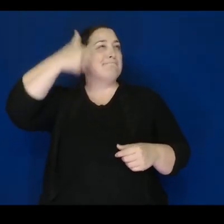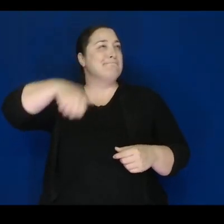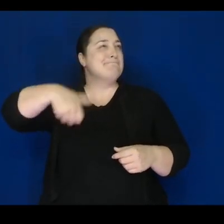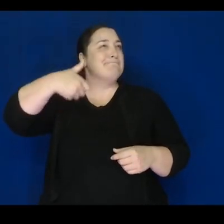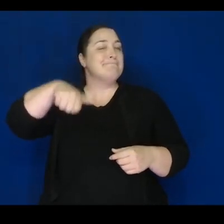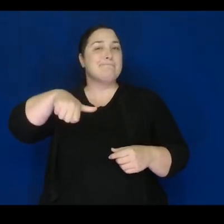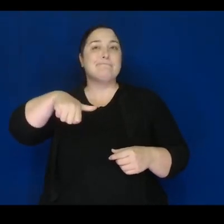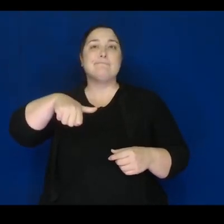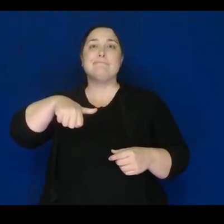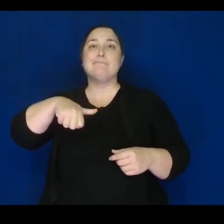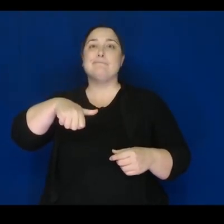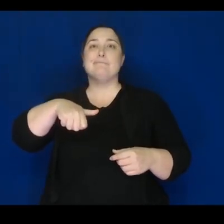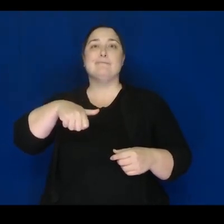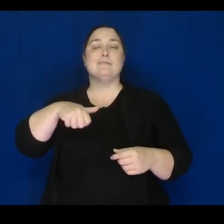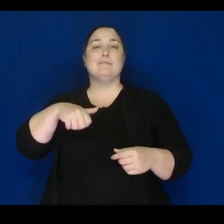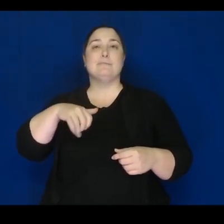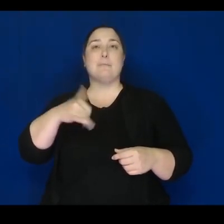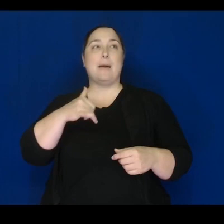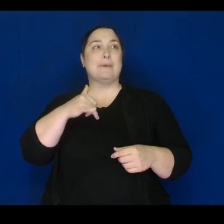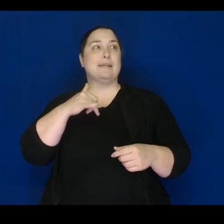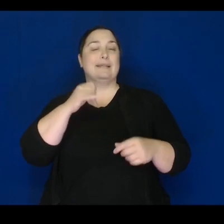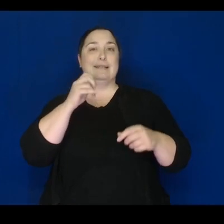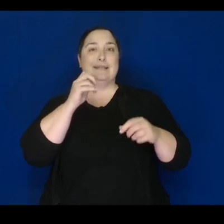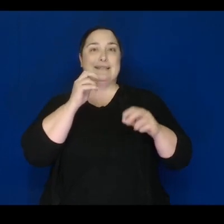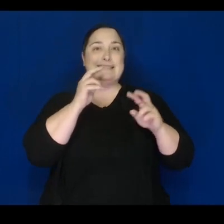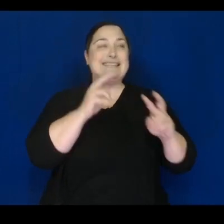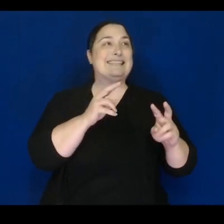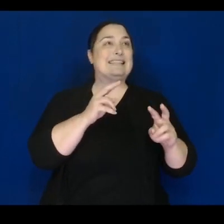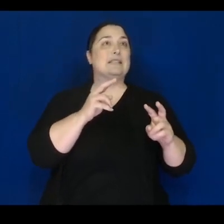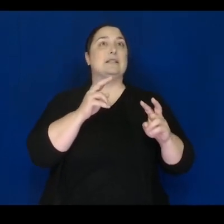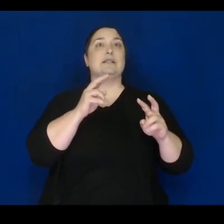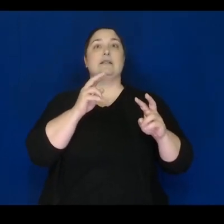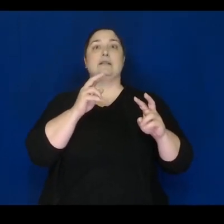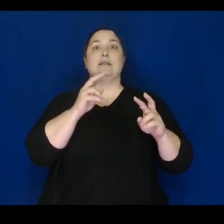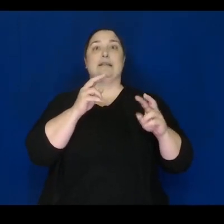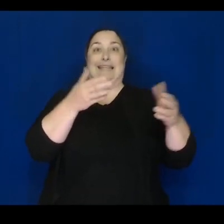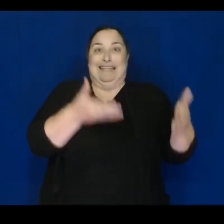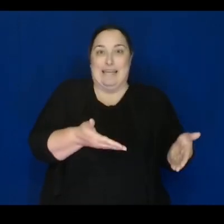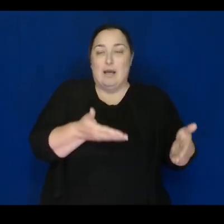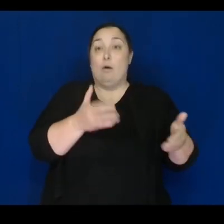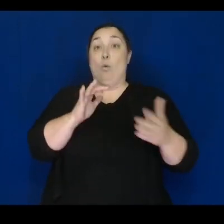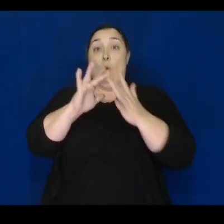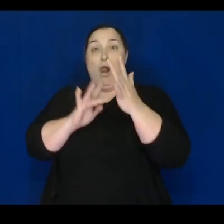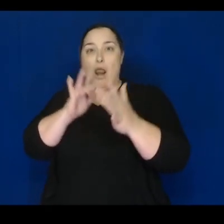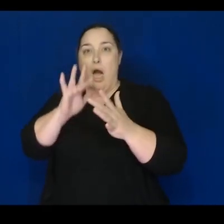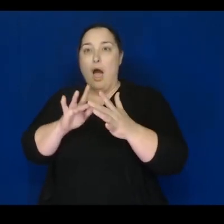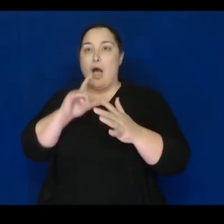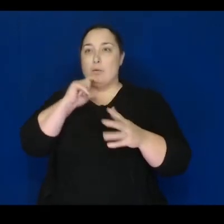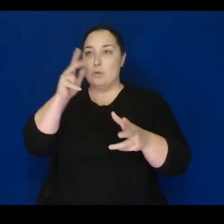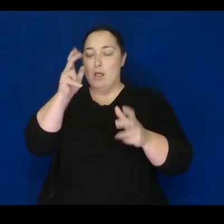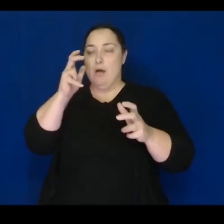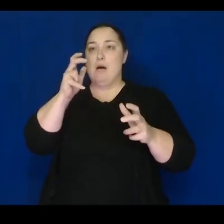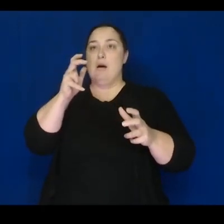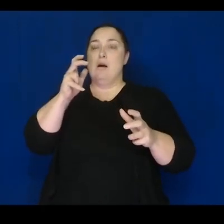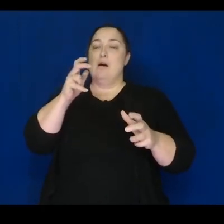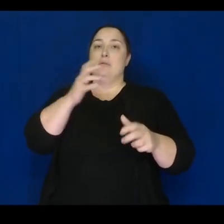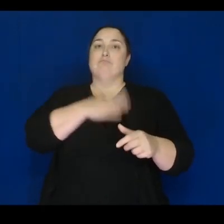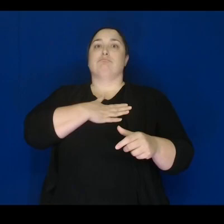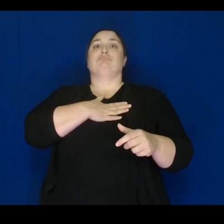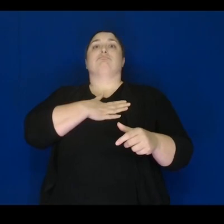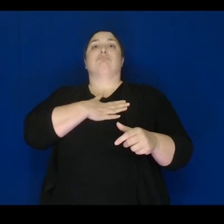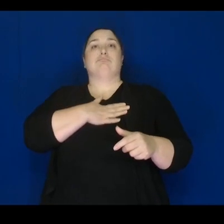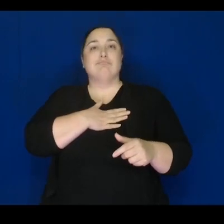moment when they're here or online? How can they really remember those experiences?